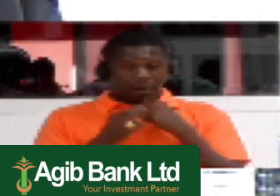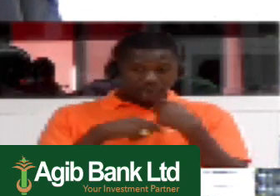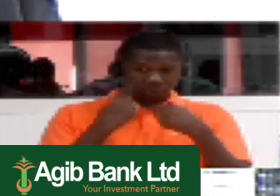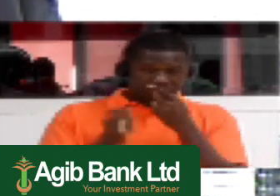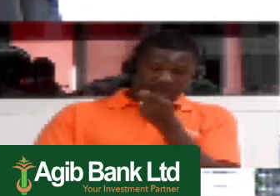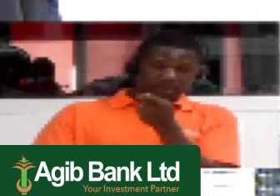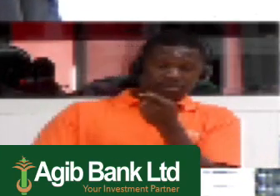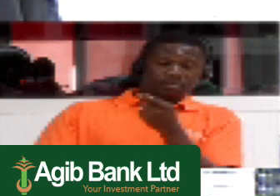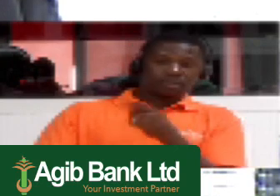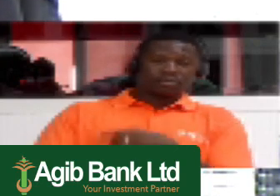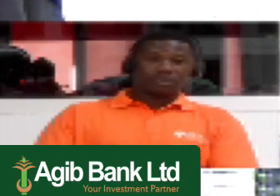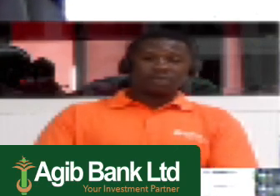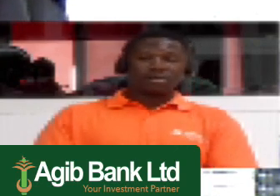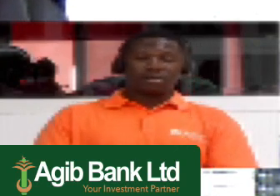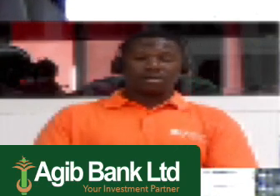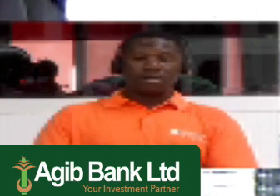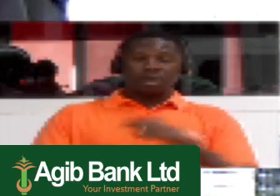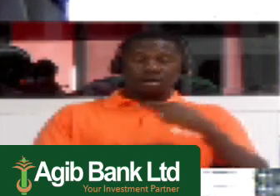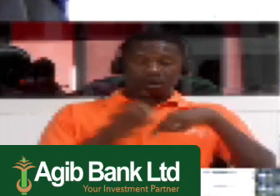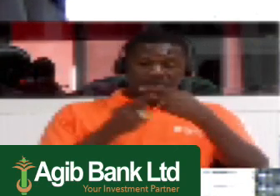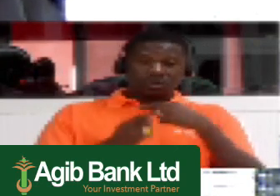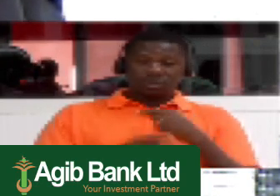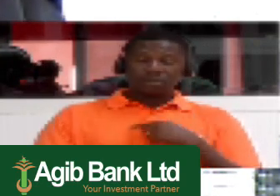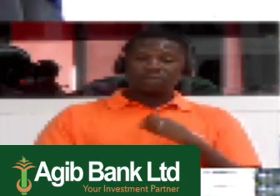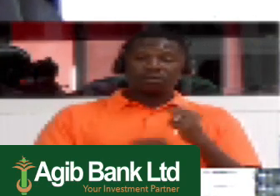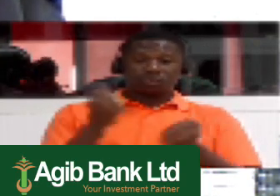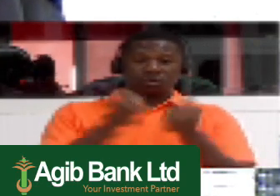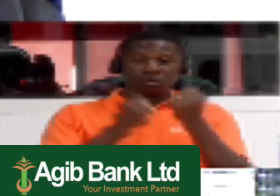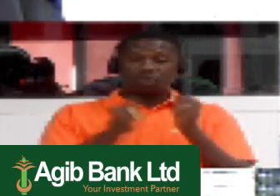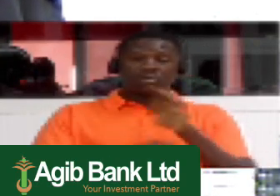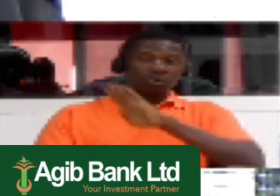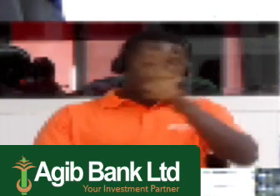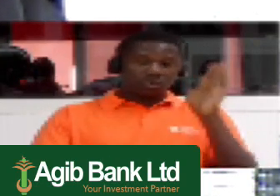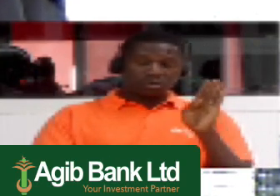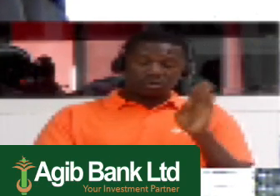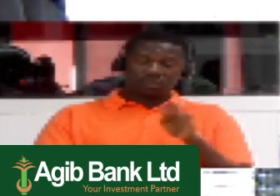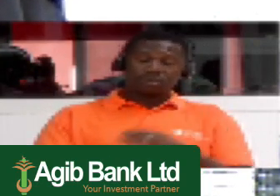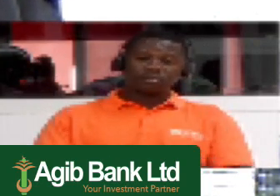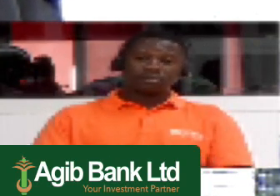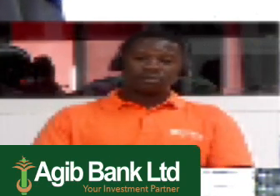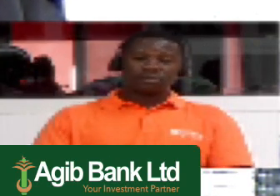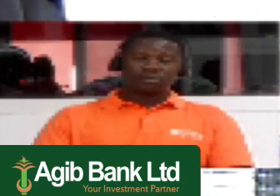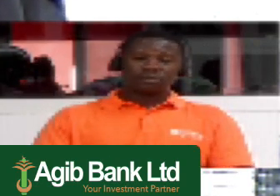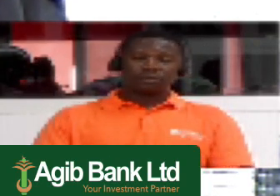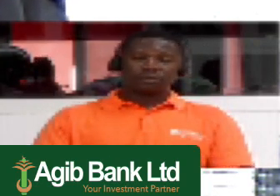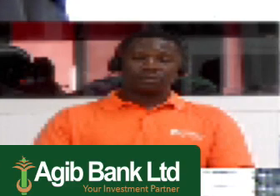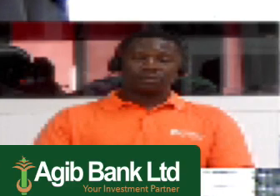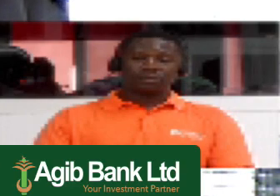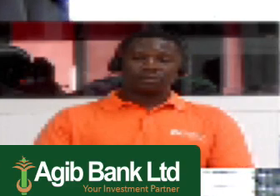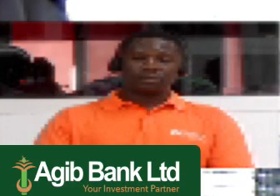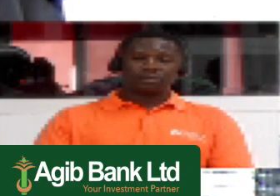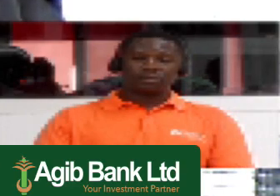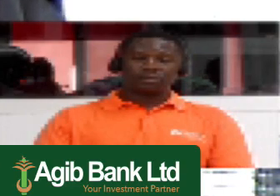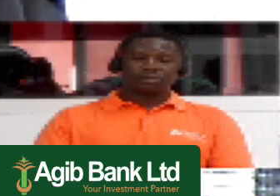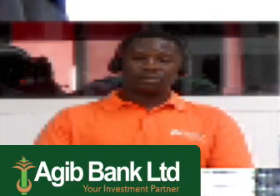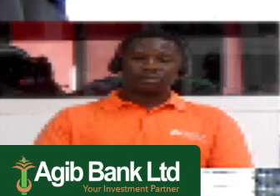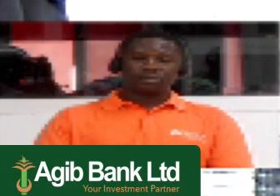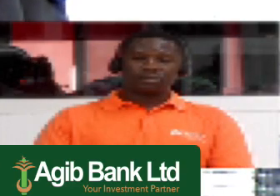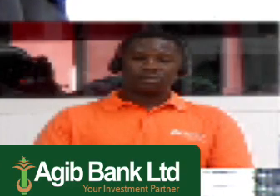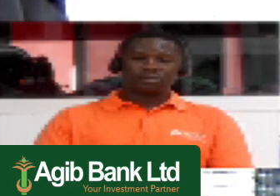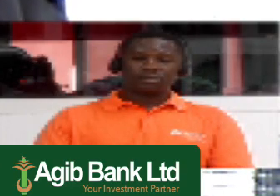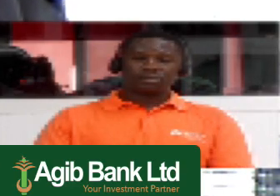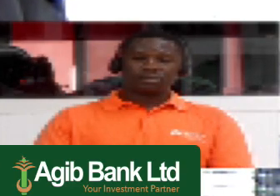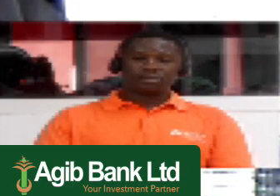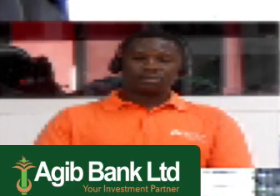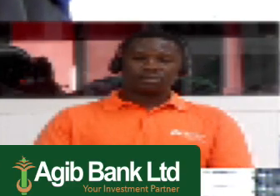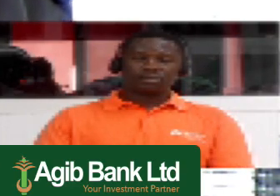him. Ala motola kola ye ole di mola. And gave us the color of his vehicle. Amariko ayaje blaleto anda jikita